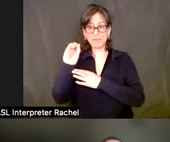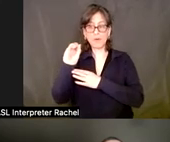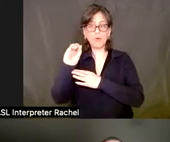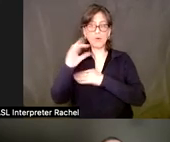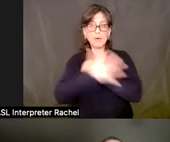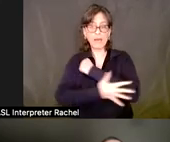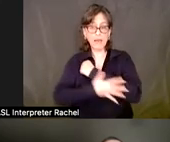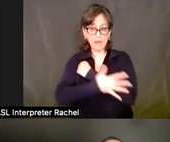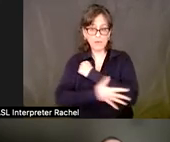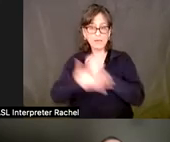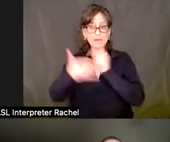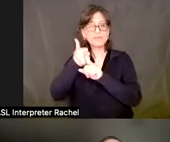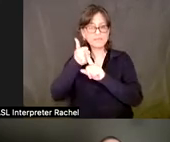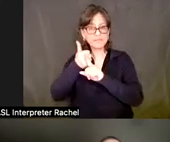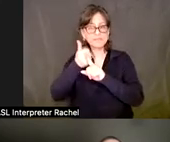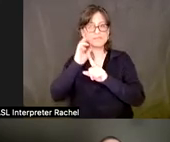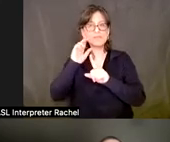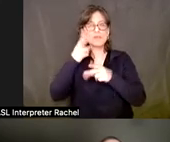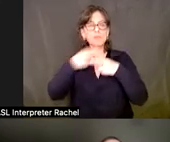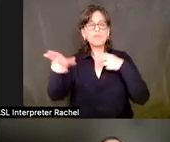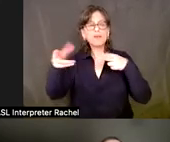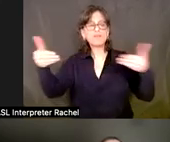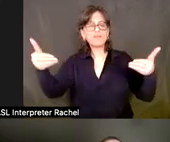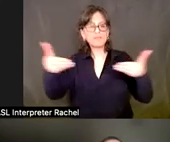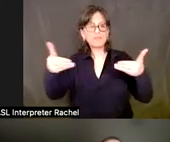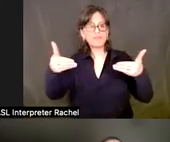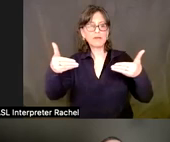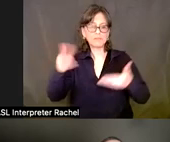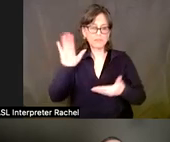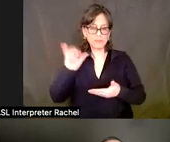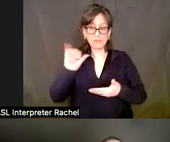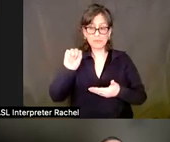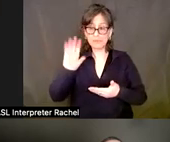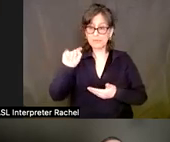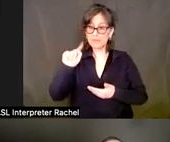He will give a brief welcome as well. Scotty?